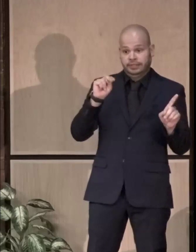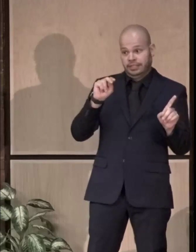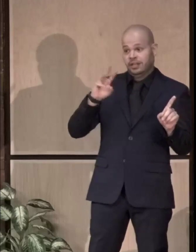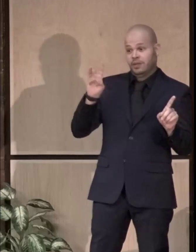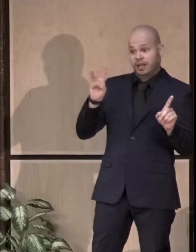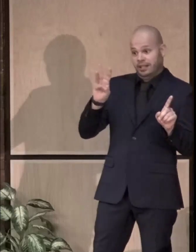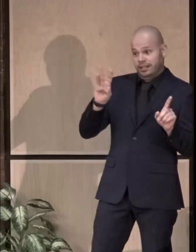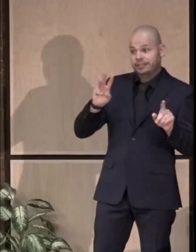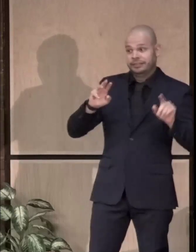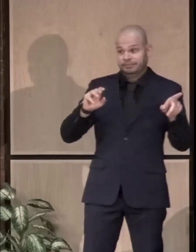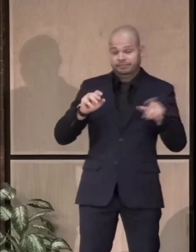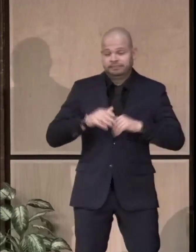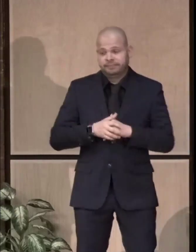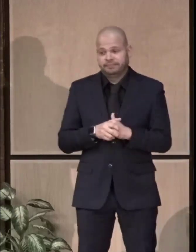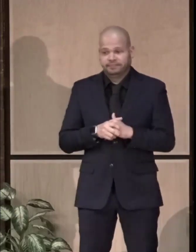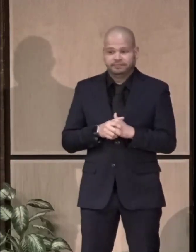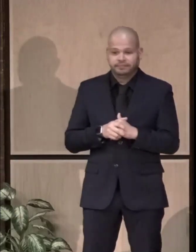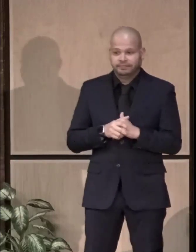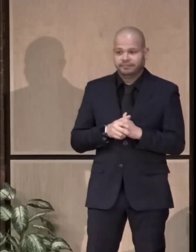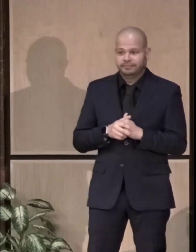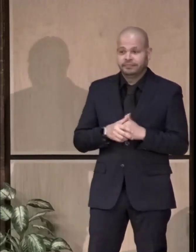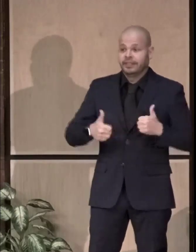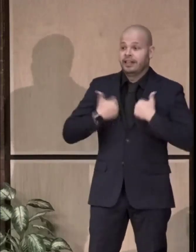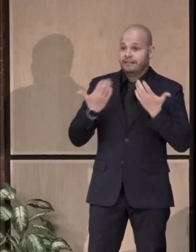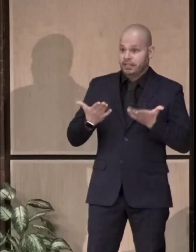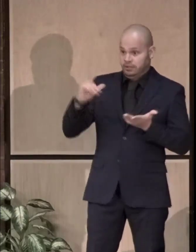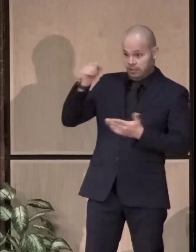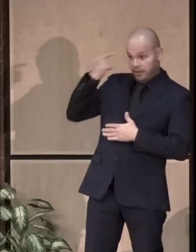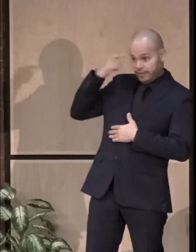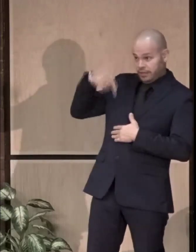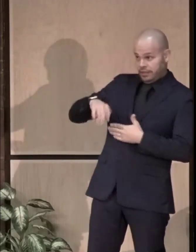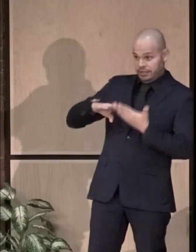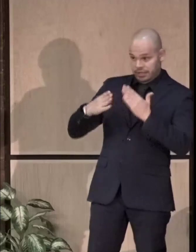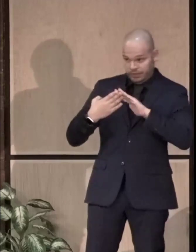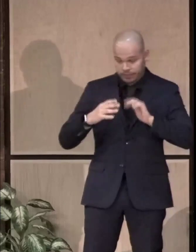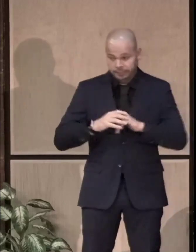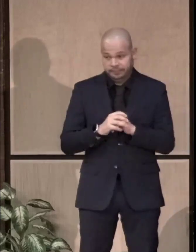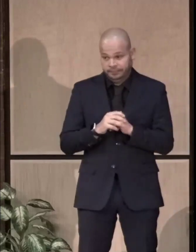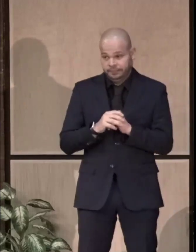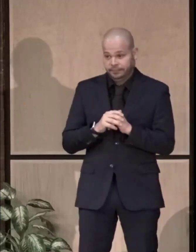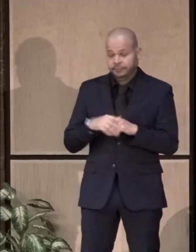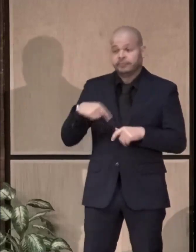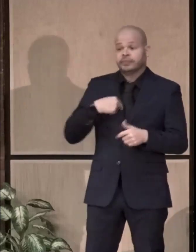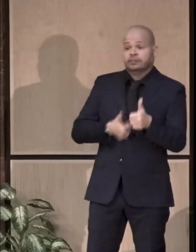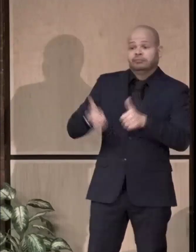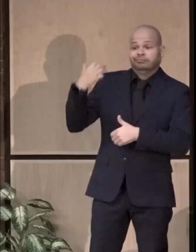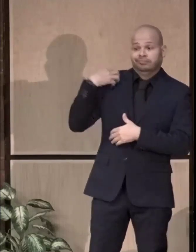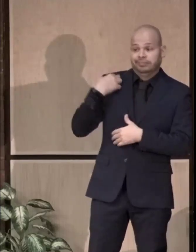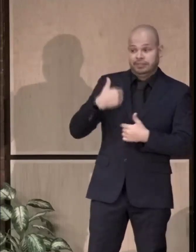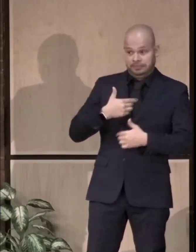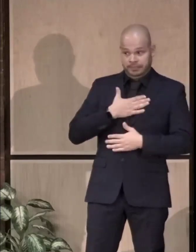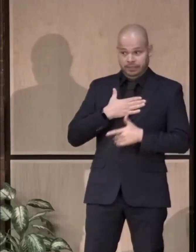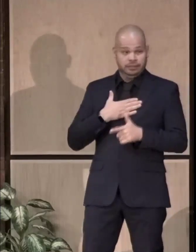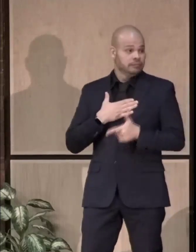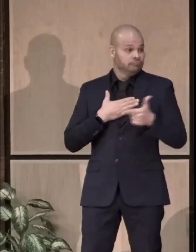Augusta, and I'm the chair of the commission. And I'll call on to my left. I don't